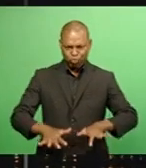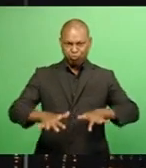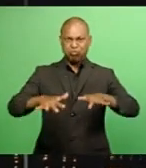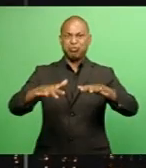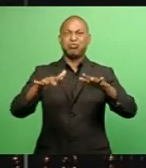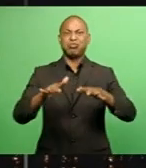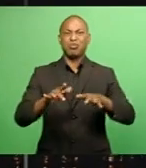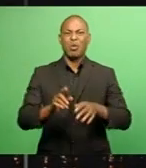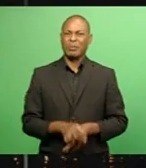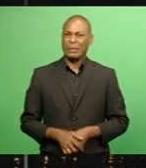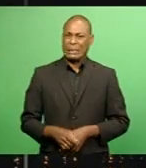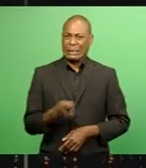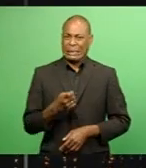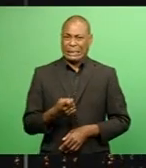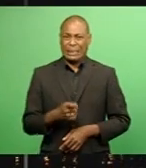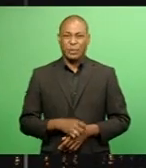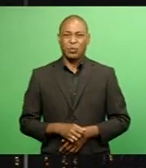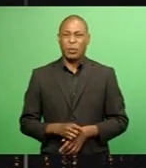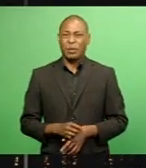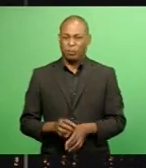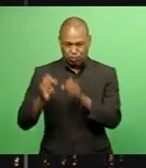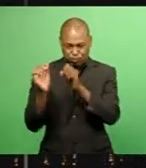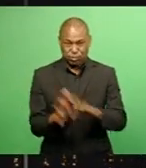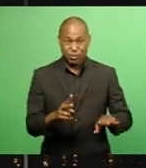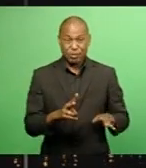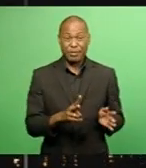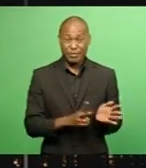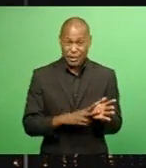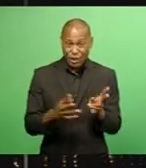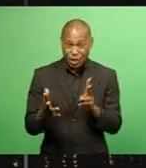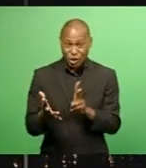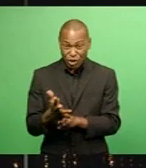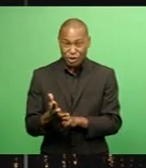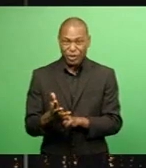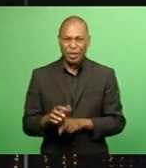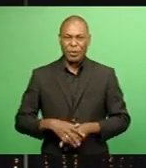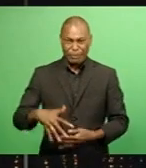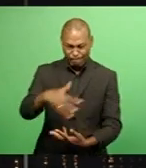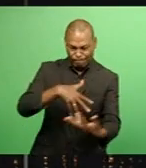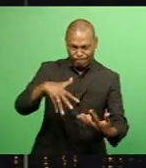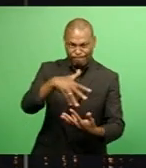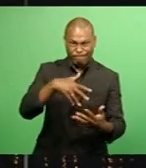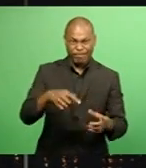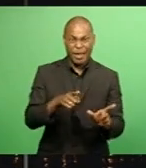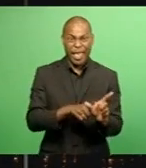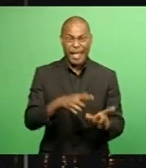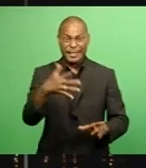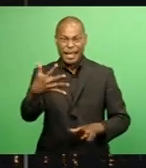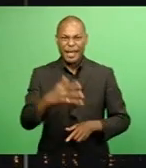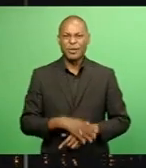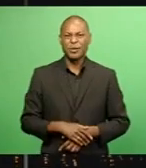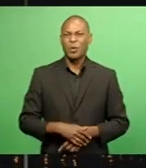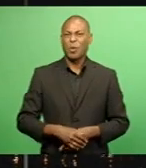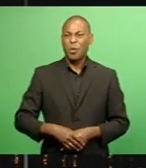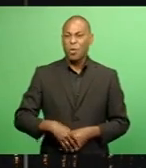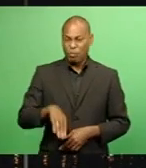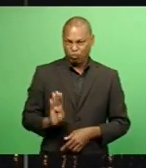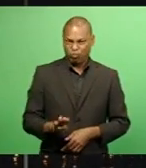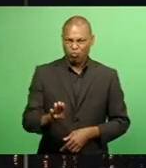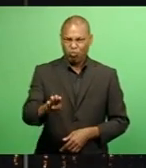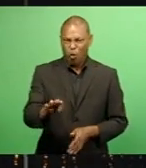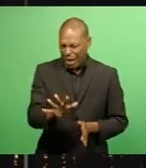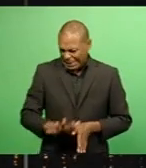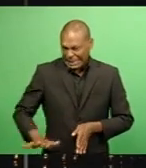nearly washed away their village during tropical cyclone Yasa, villagers of Thongea in Wainunumbua are anticipating